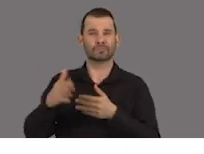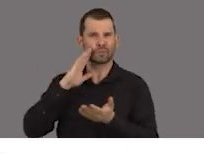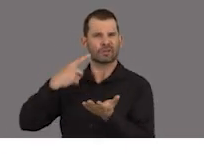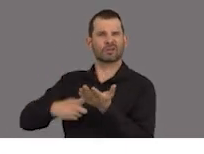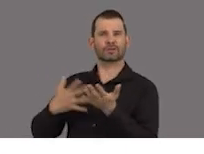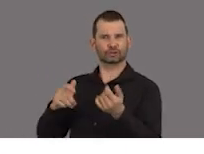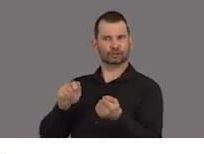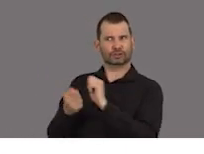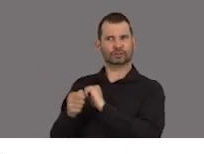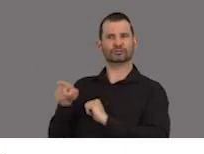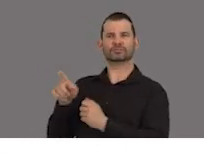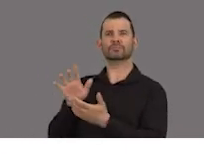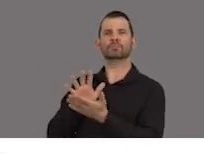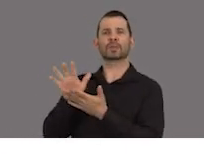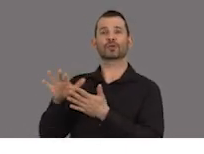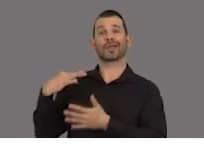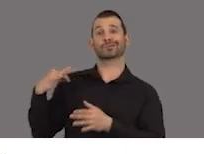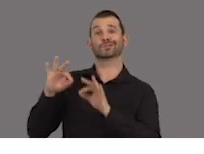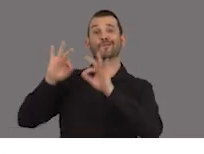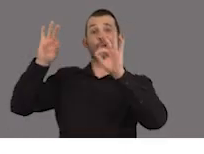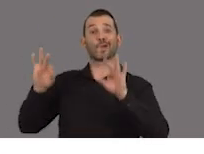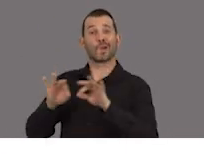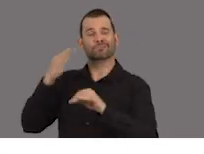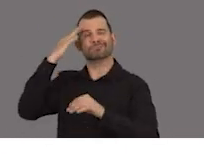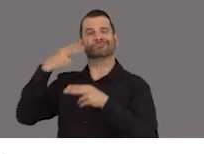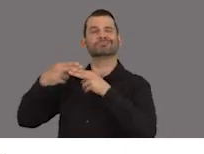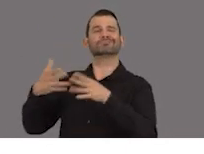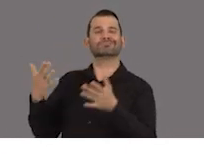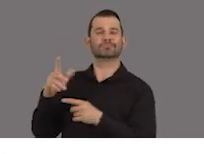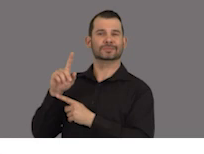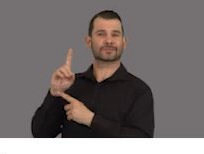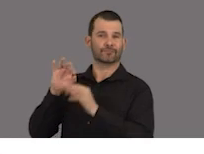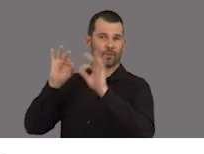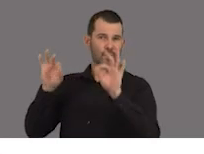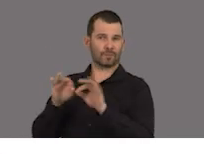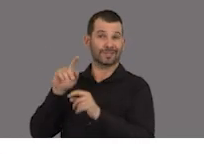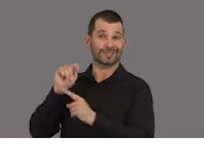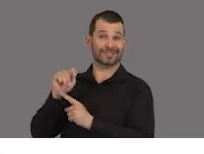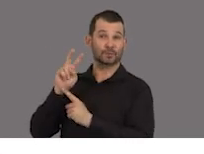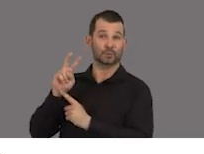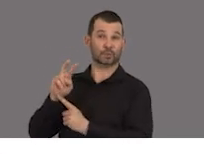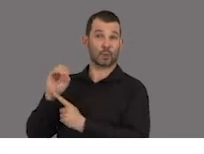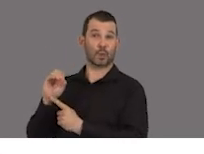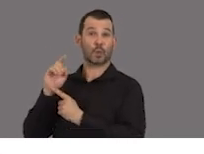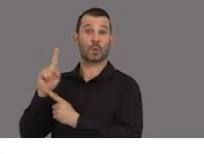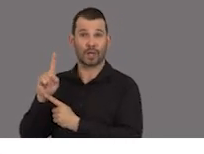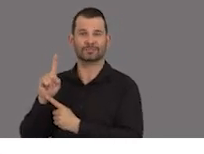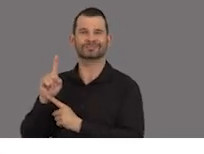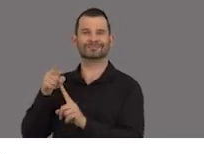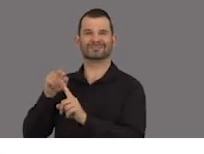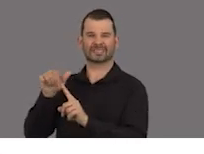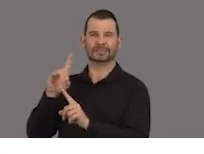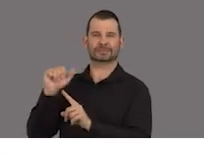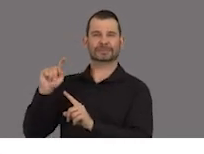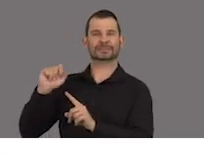eligibility. Next, we will talk about changes to the paper application form known as